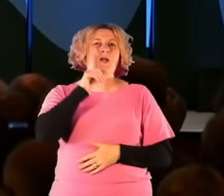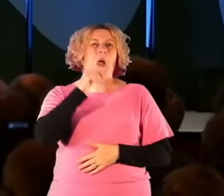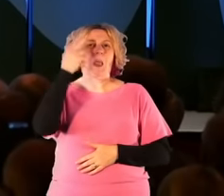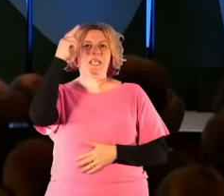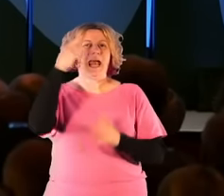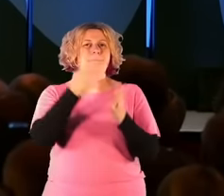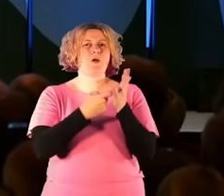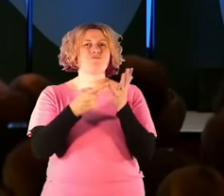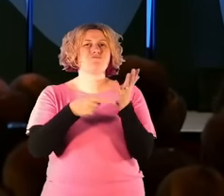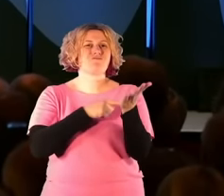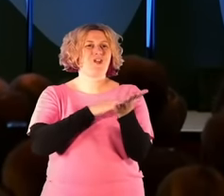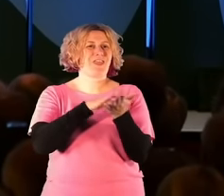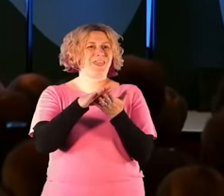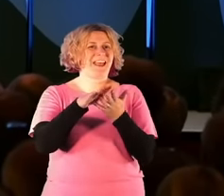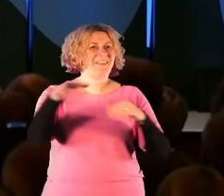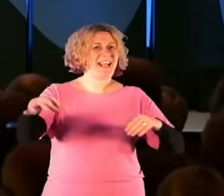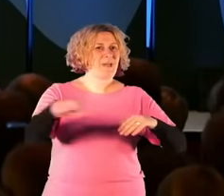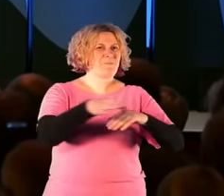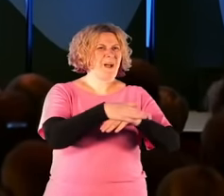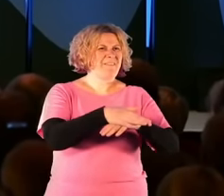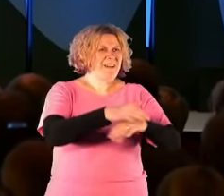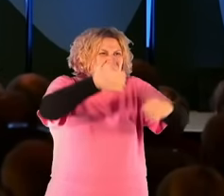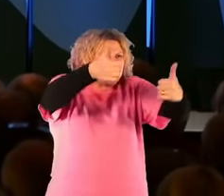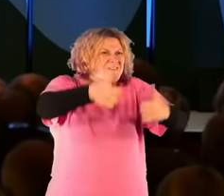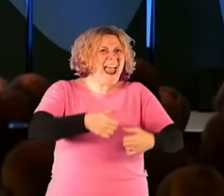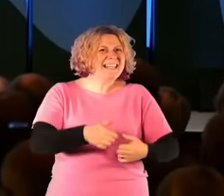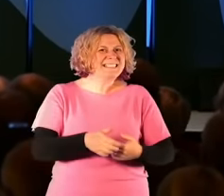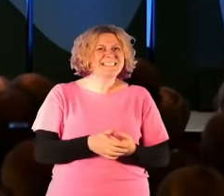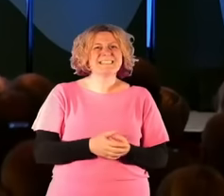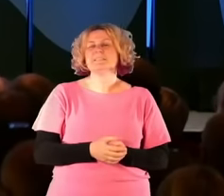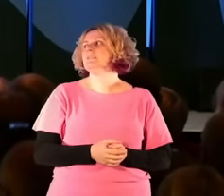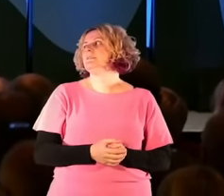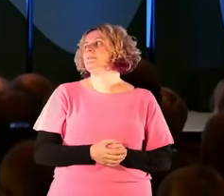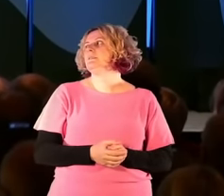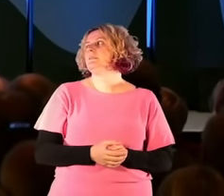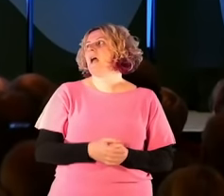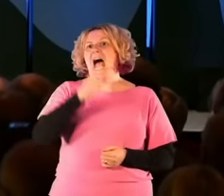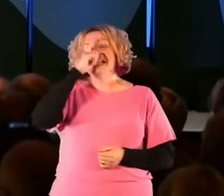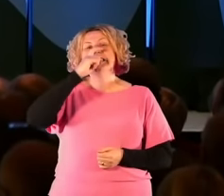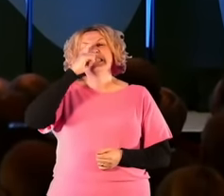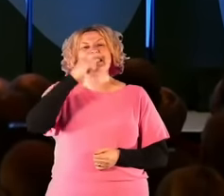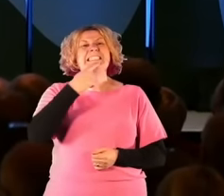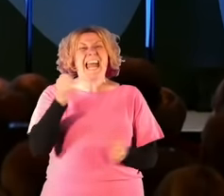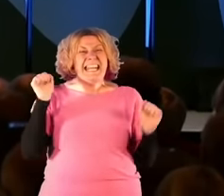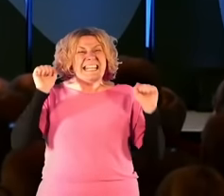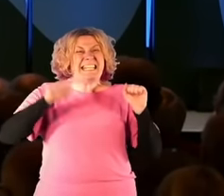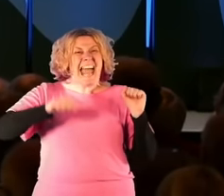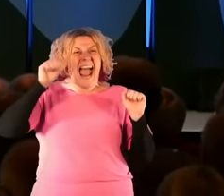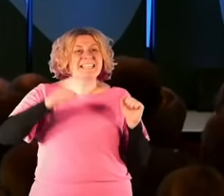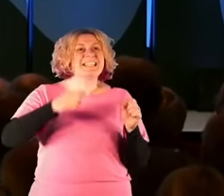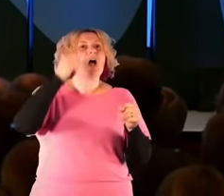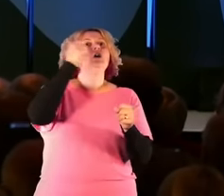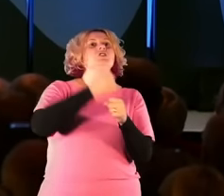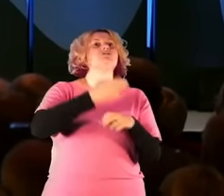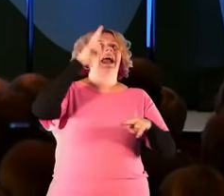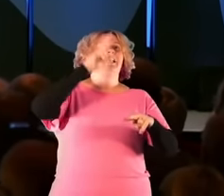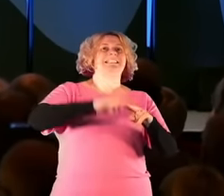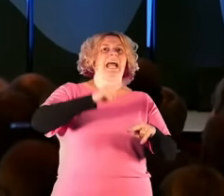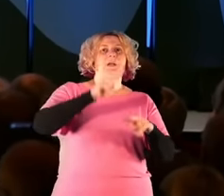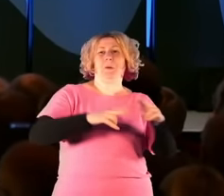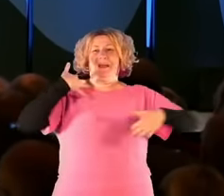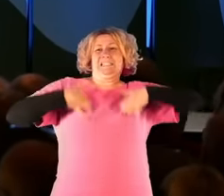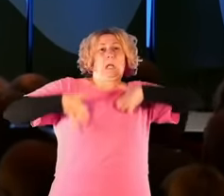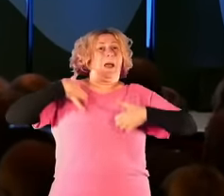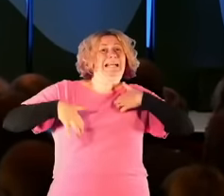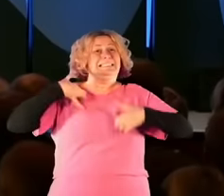and they get married. Wouldn't that be great? And a sister said, it'd be marvelous. Granddad would be so